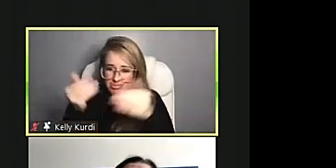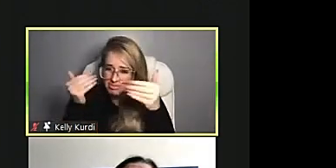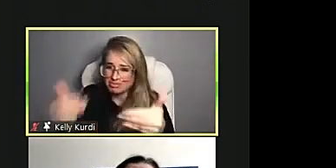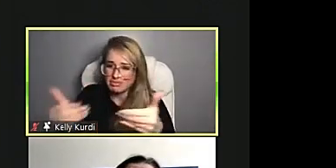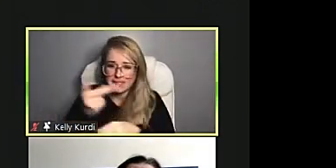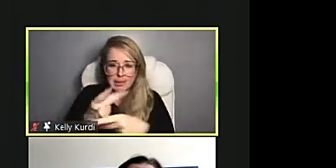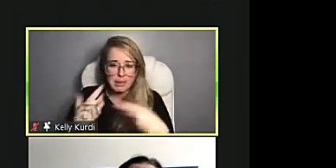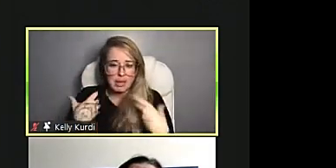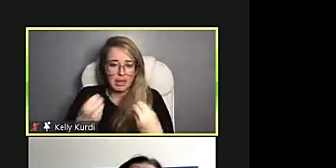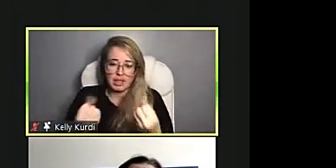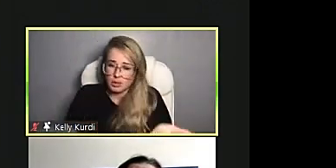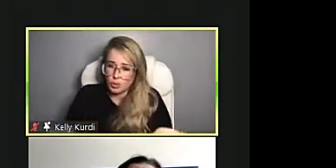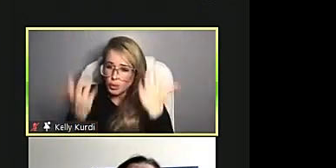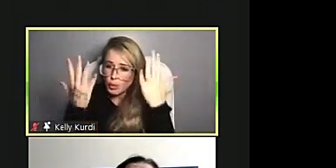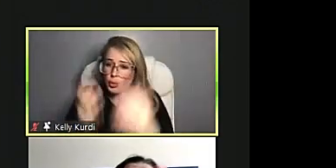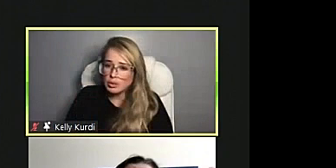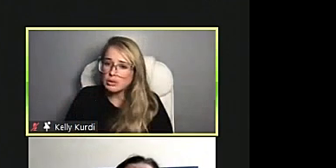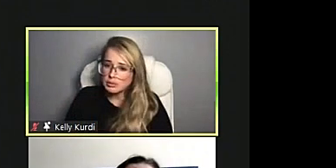possible.